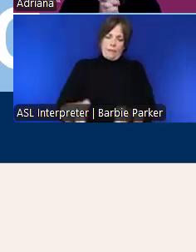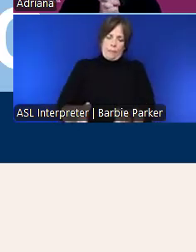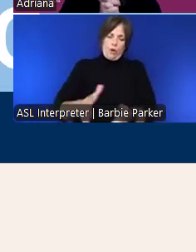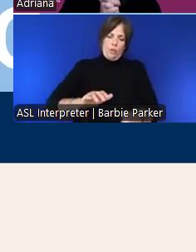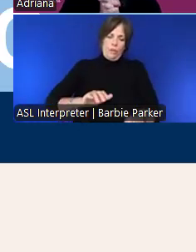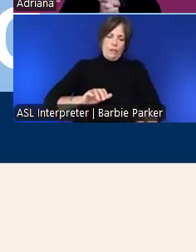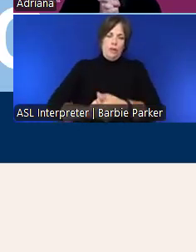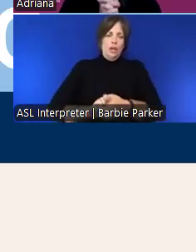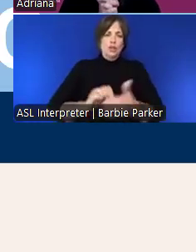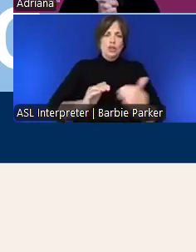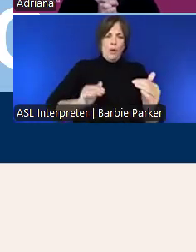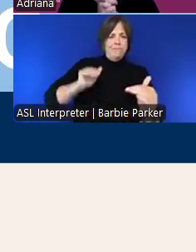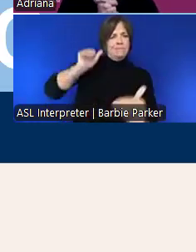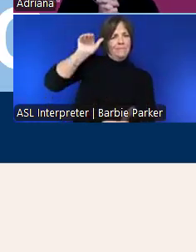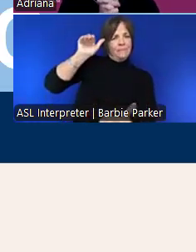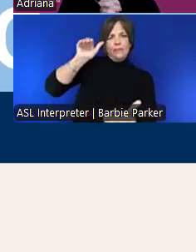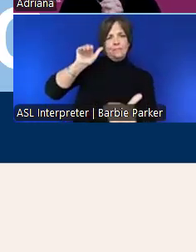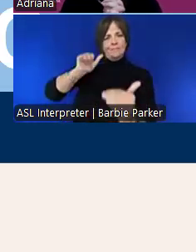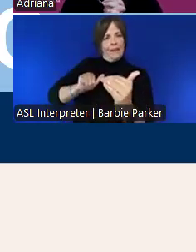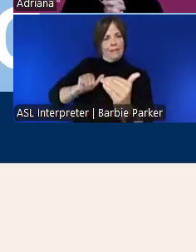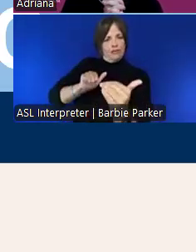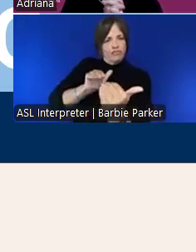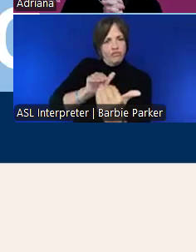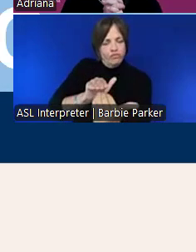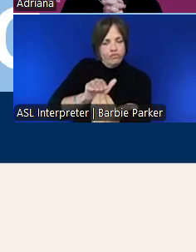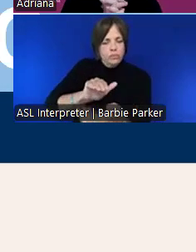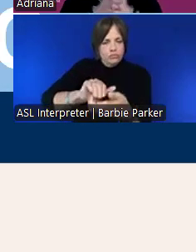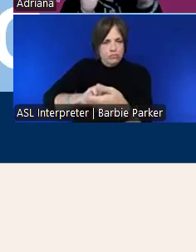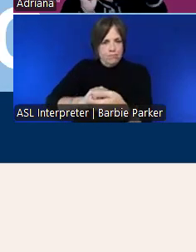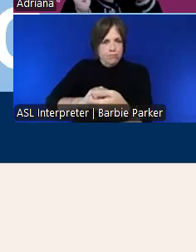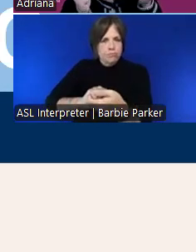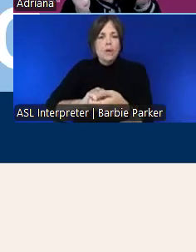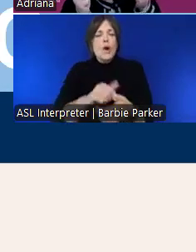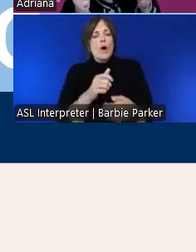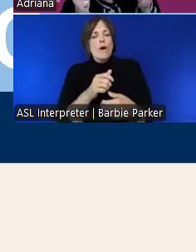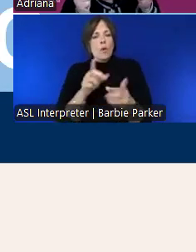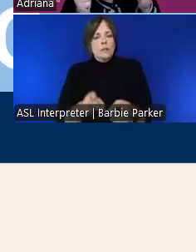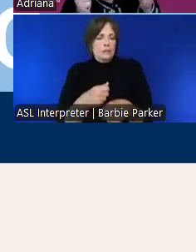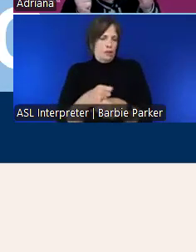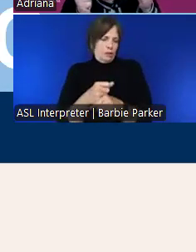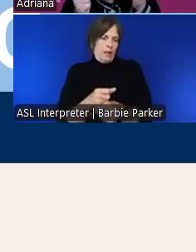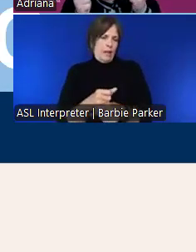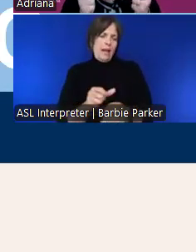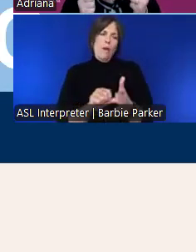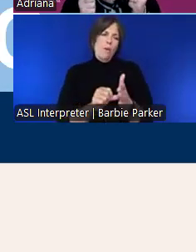the power differences that exist, particularly around decision making. I want to highlight that these